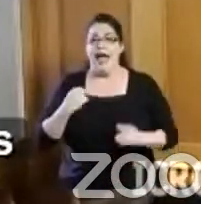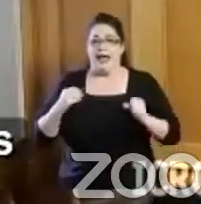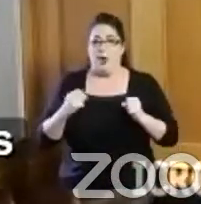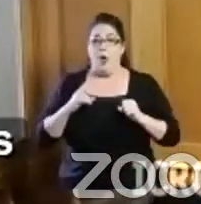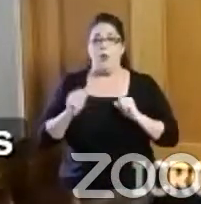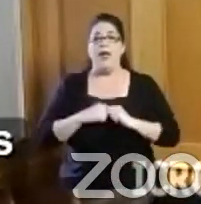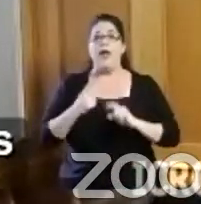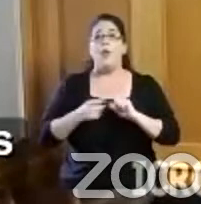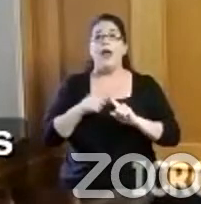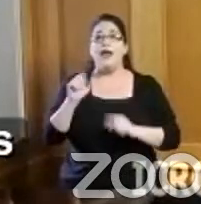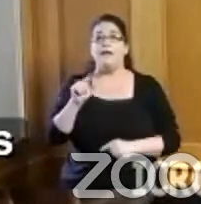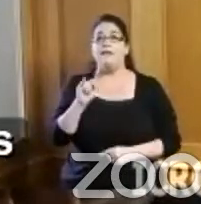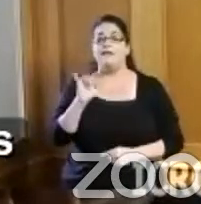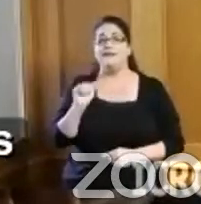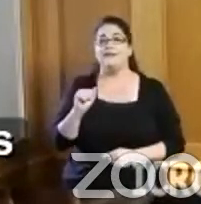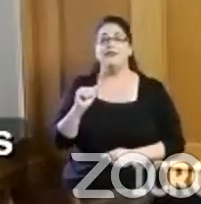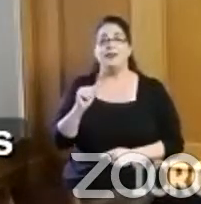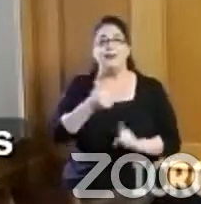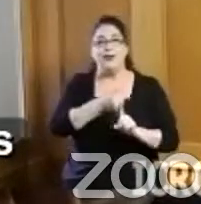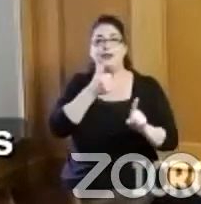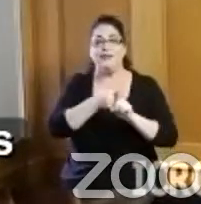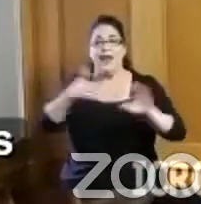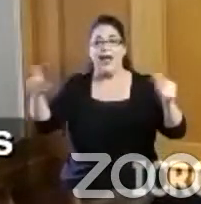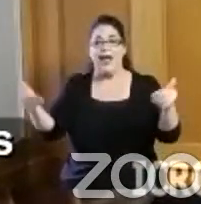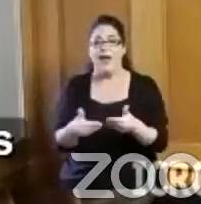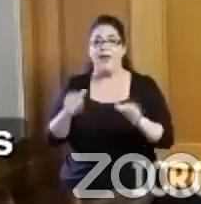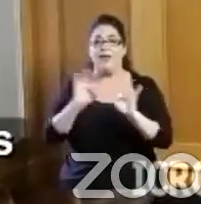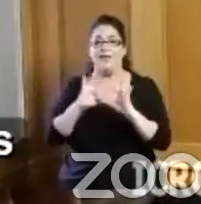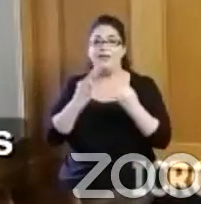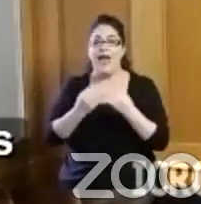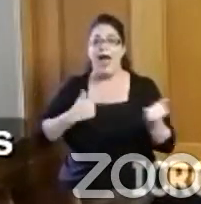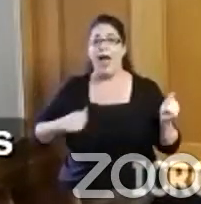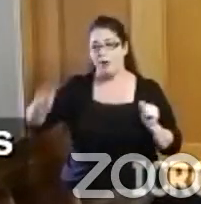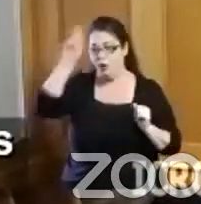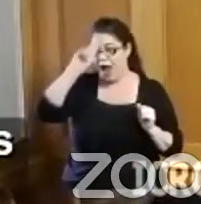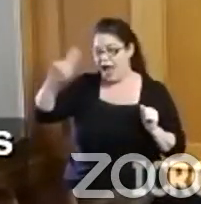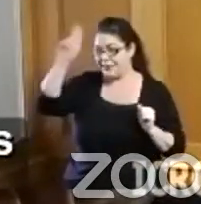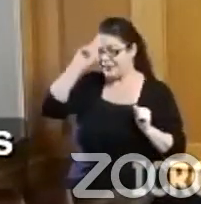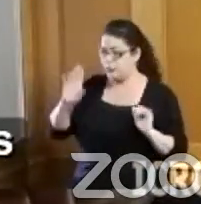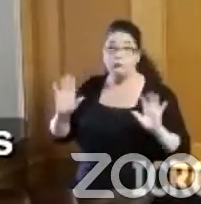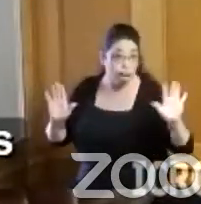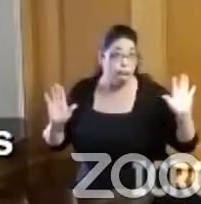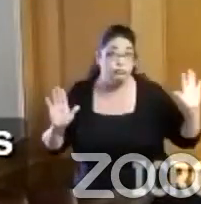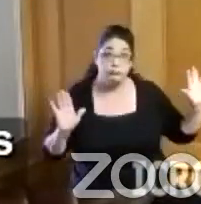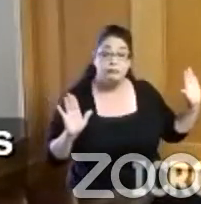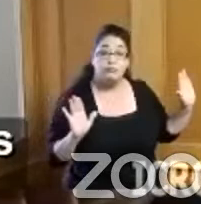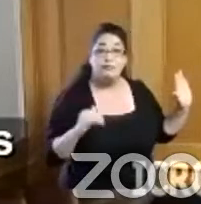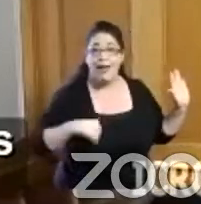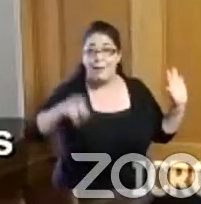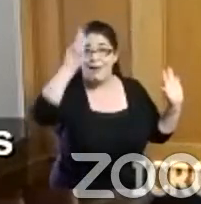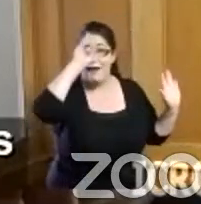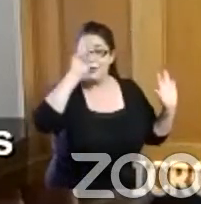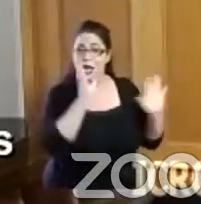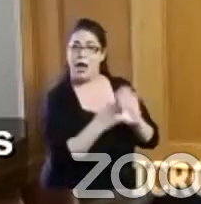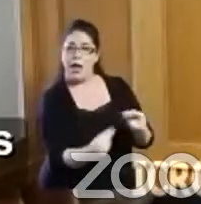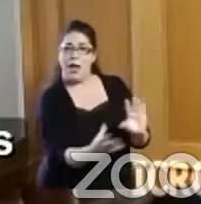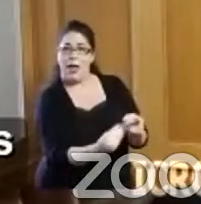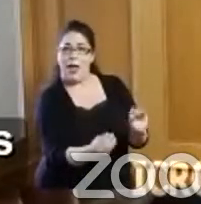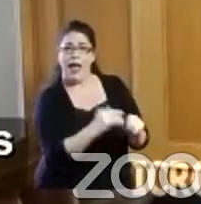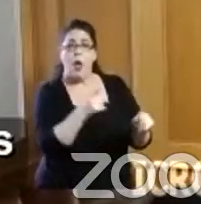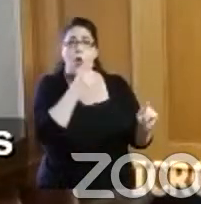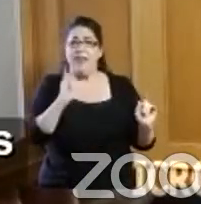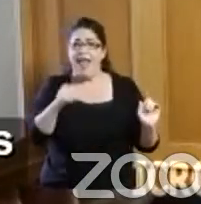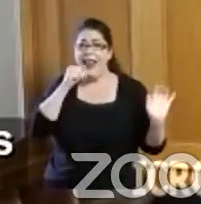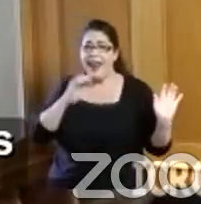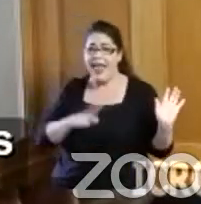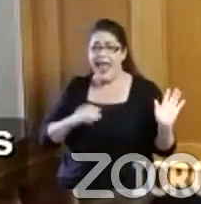when Alicia was introducing her family, because I'm her auntie, P.N. You see me regularly down here. You'd be saying, who is that